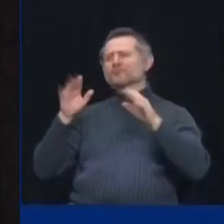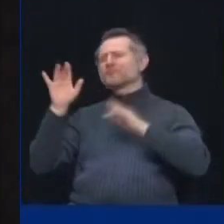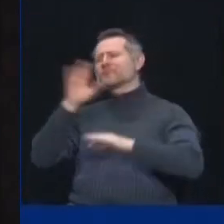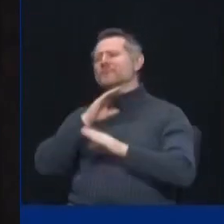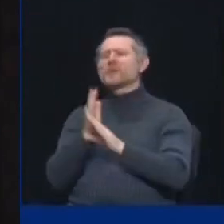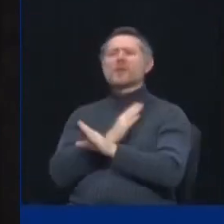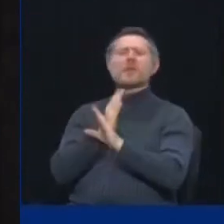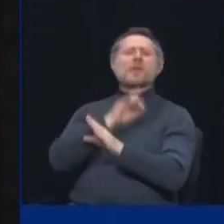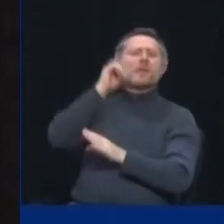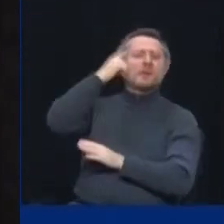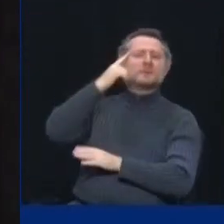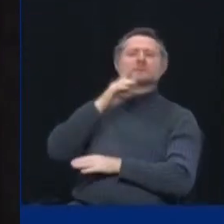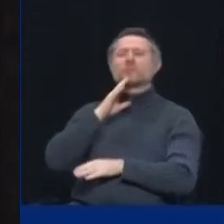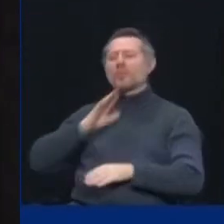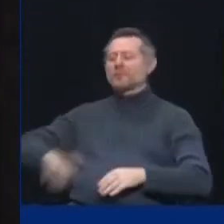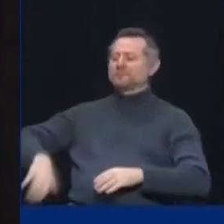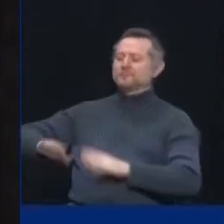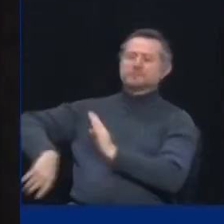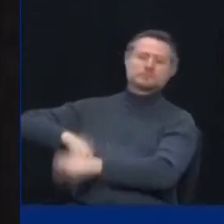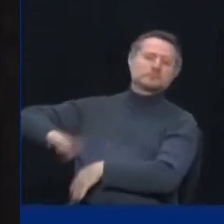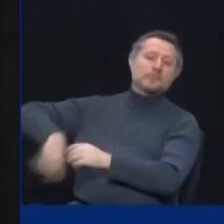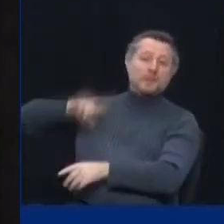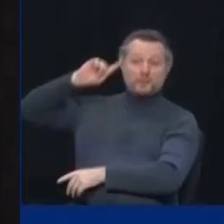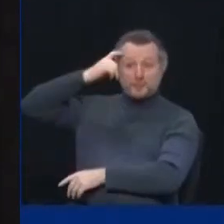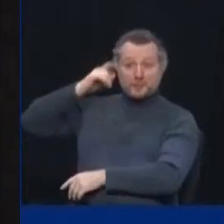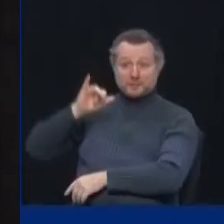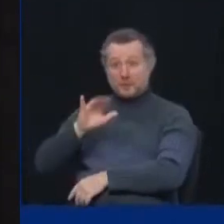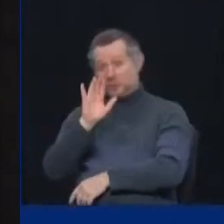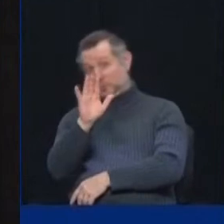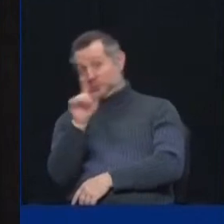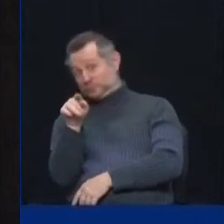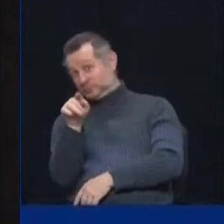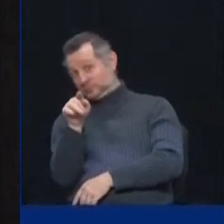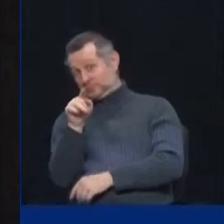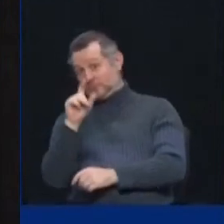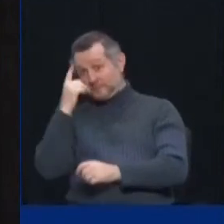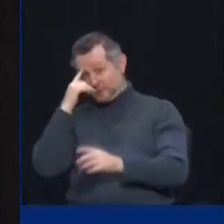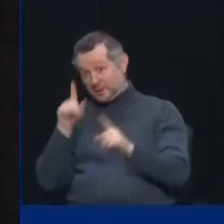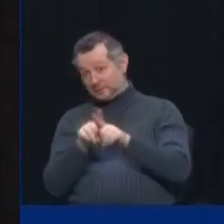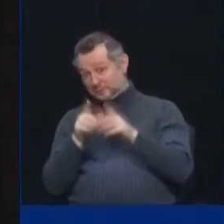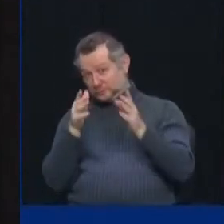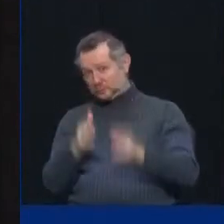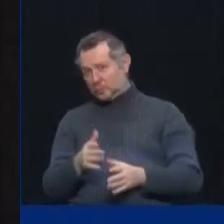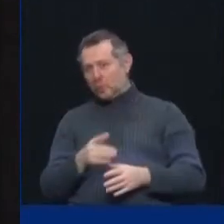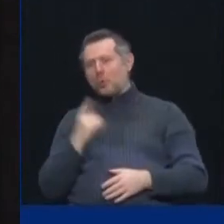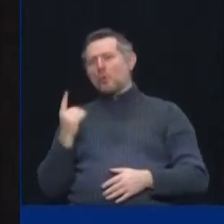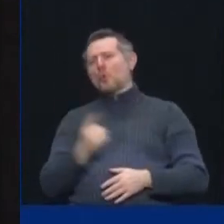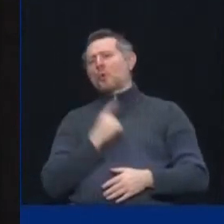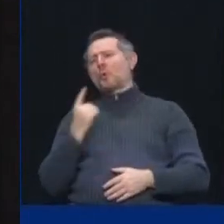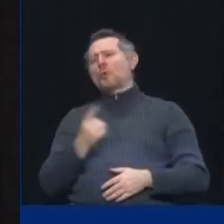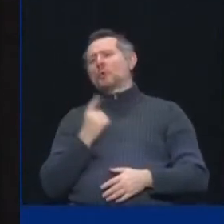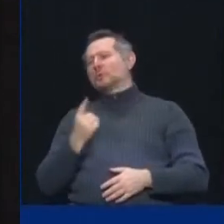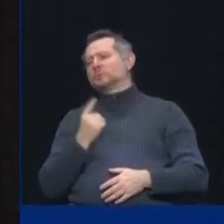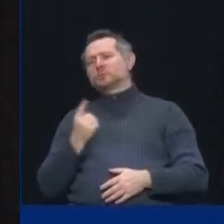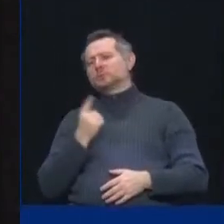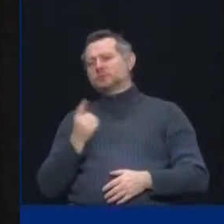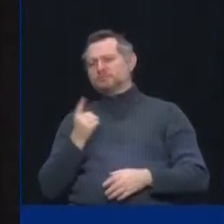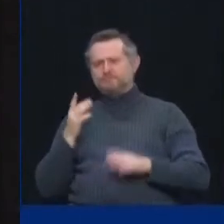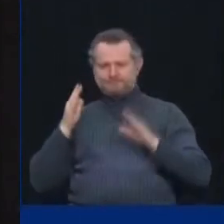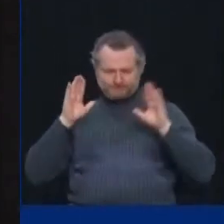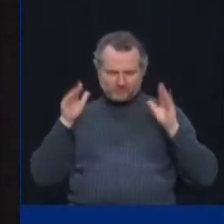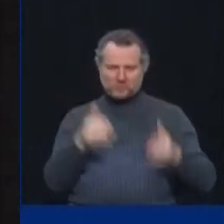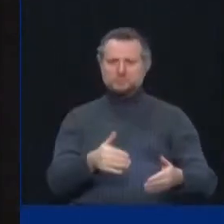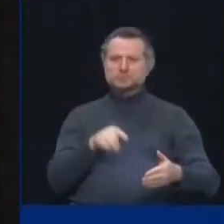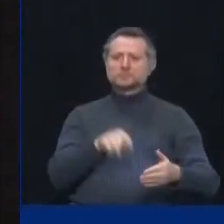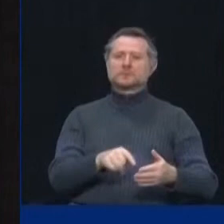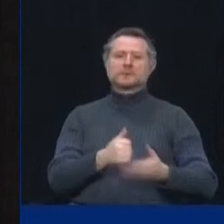your administration, time and time again, Gov, you have always put a focus on our borough.